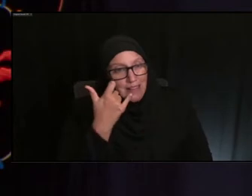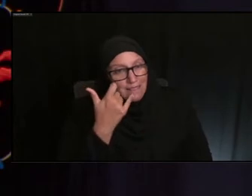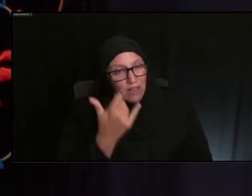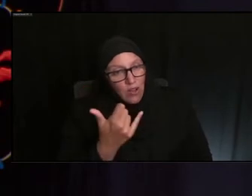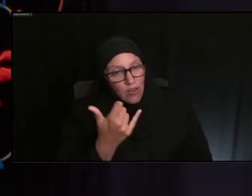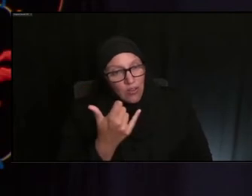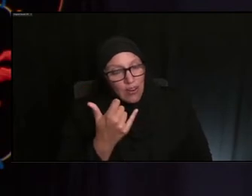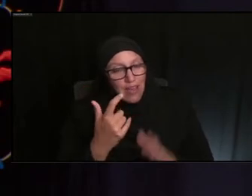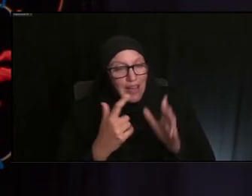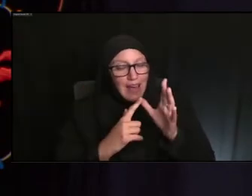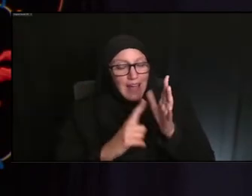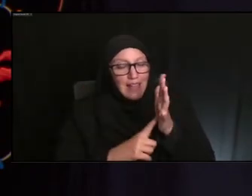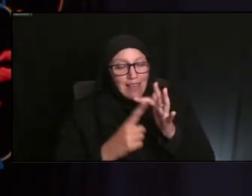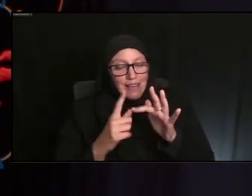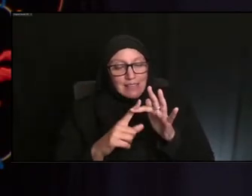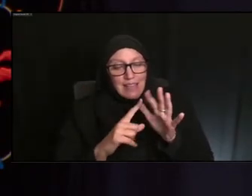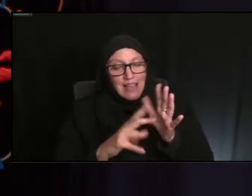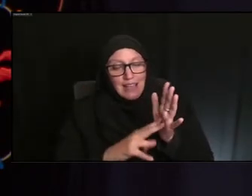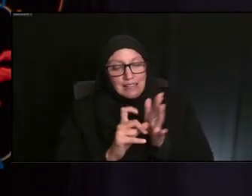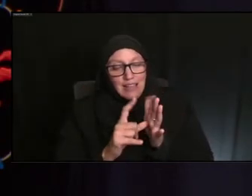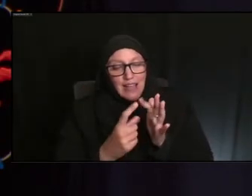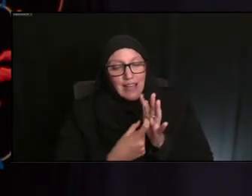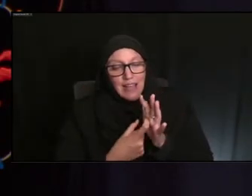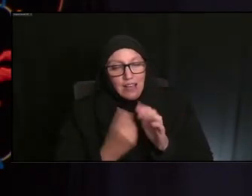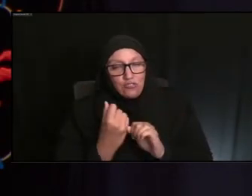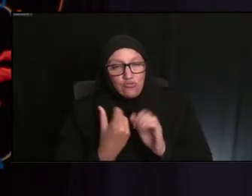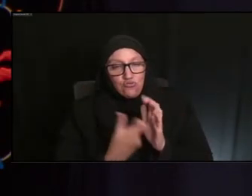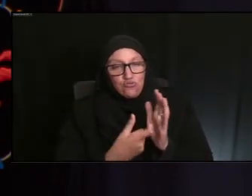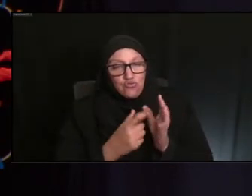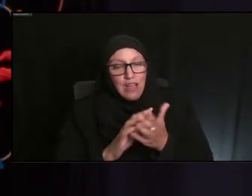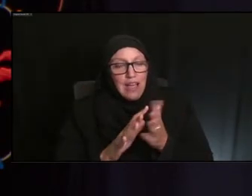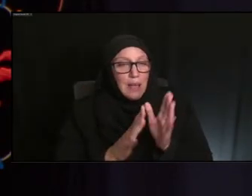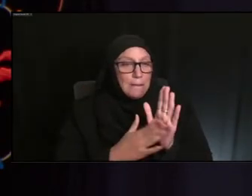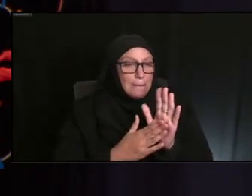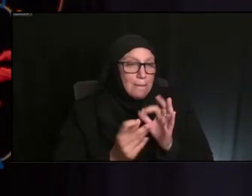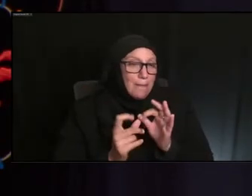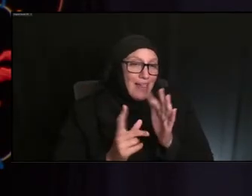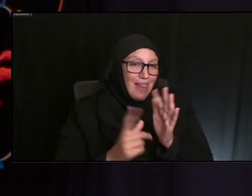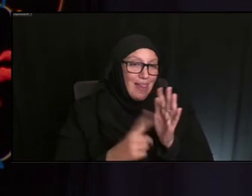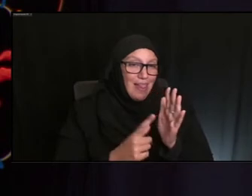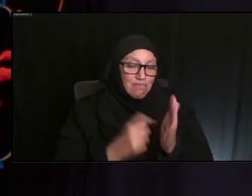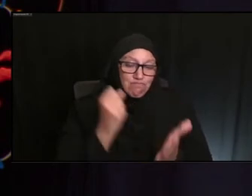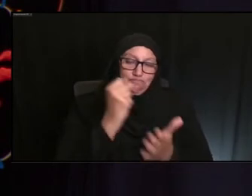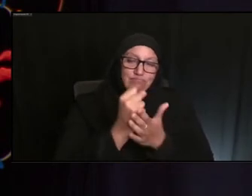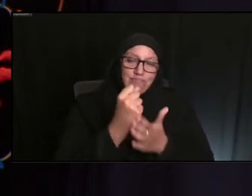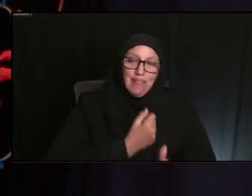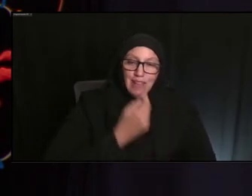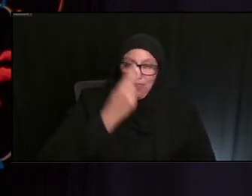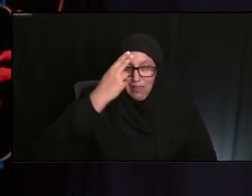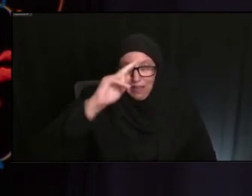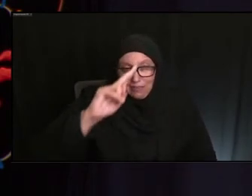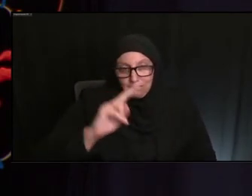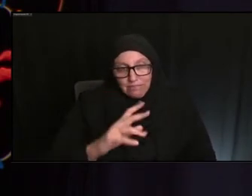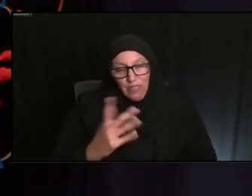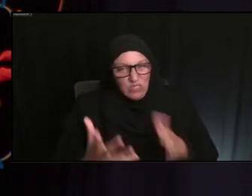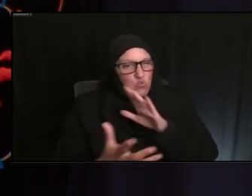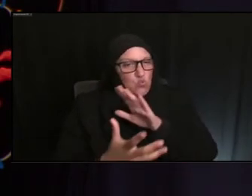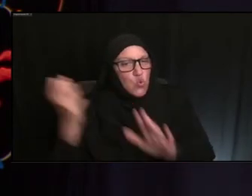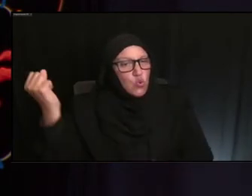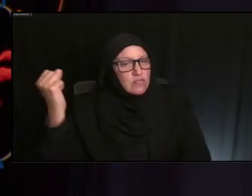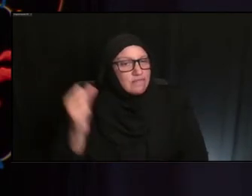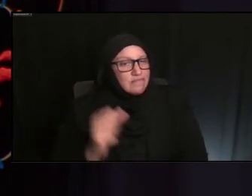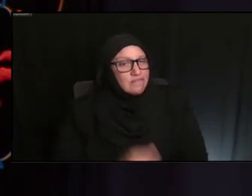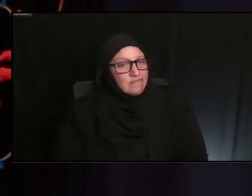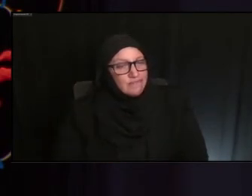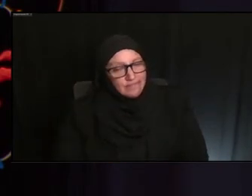patented the telephone. Someone else invented it, but they took it. But before that, at a time, do